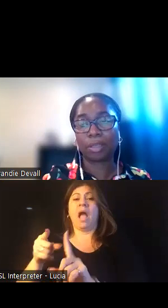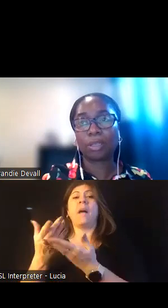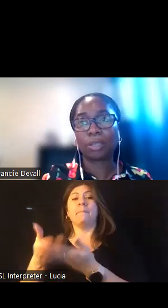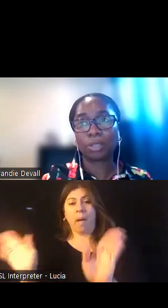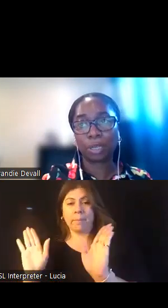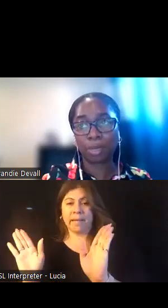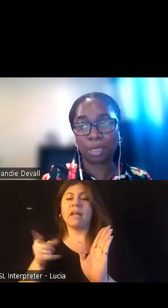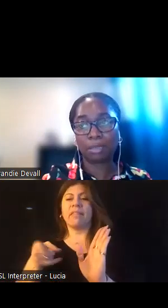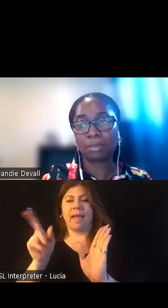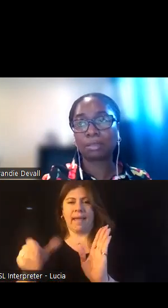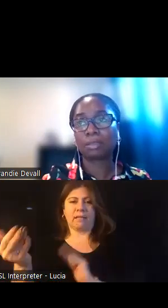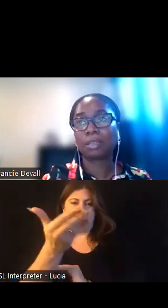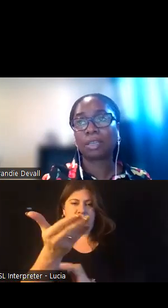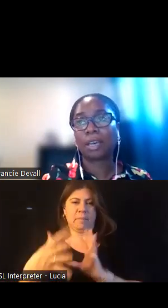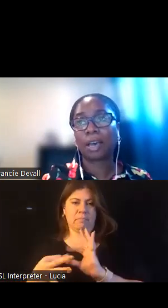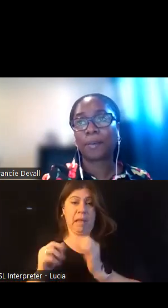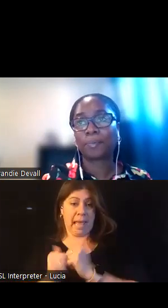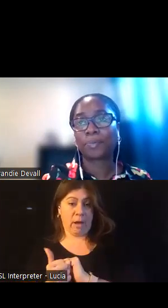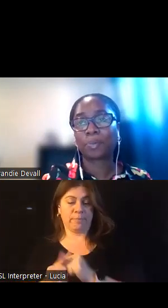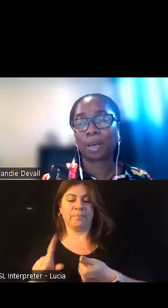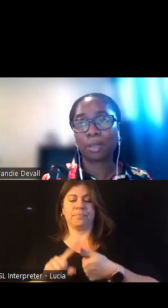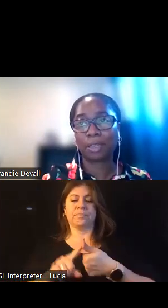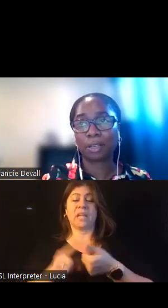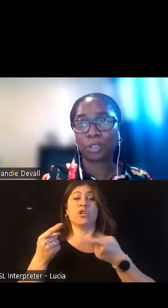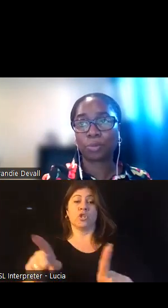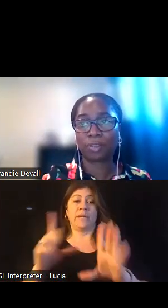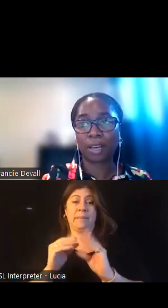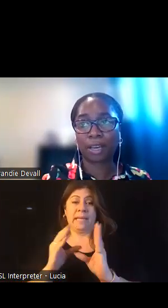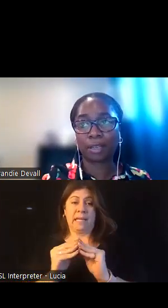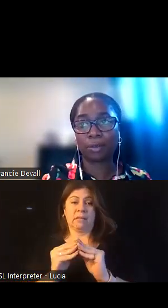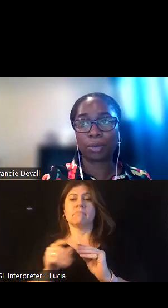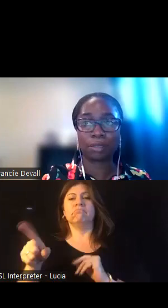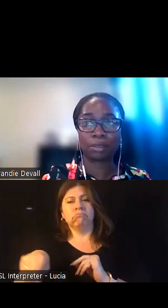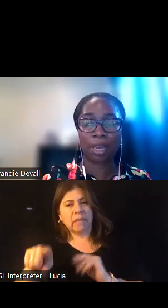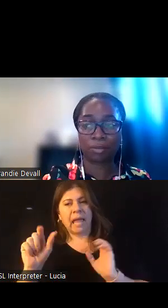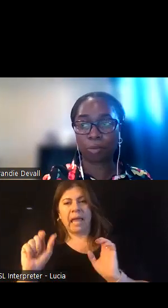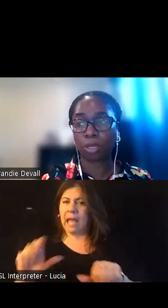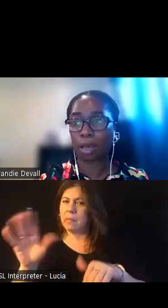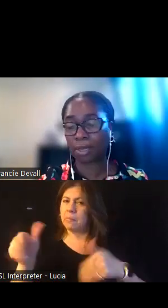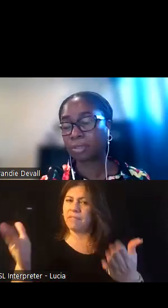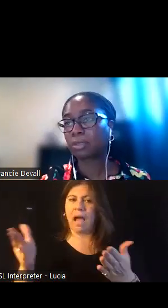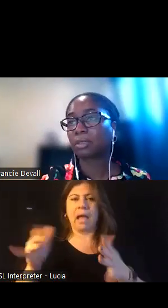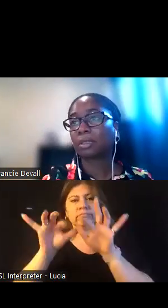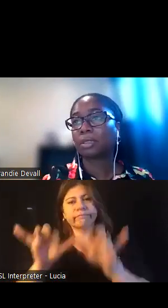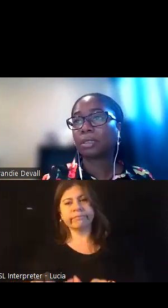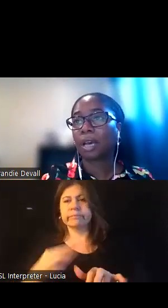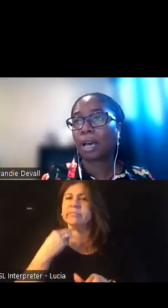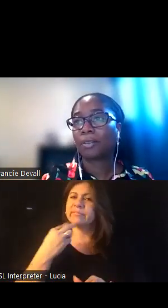ways. During meetings, the public can also provide written and verbal